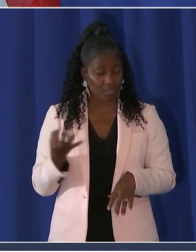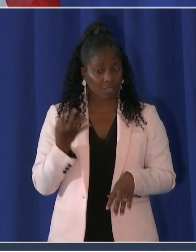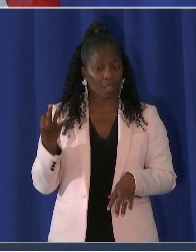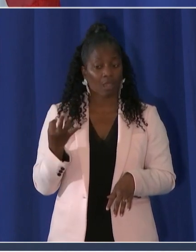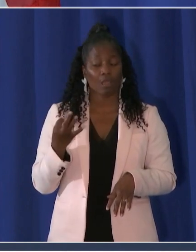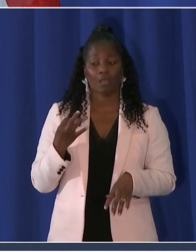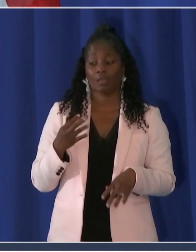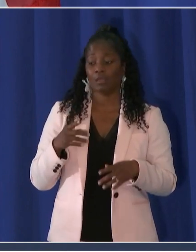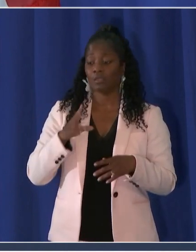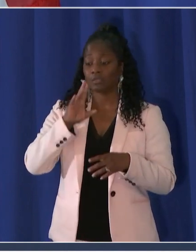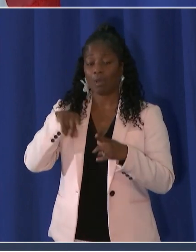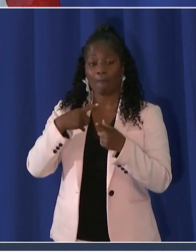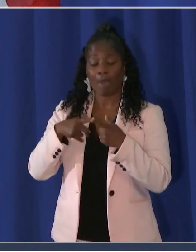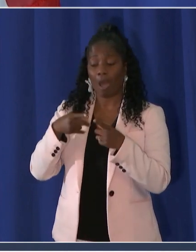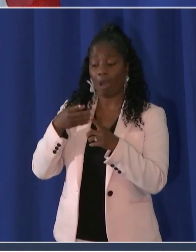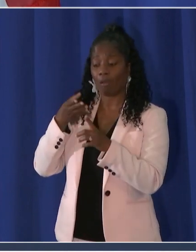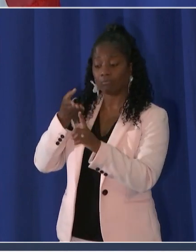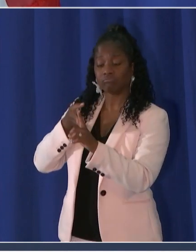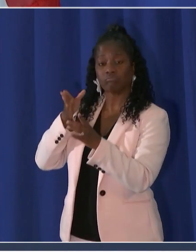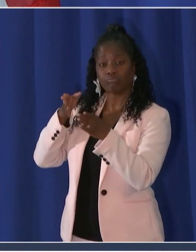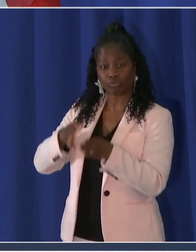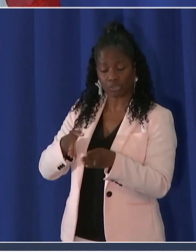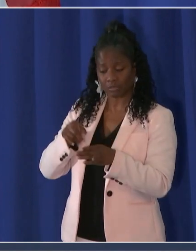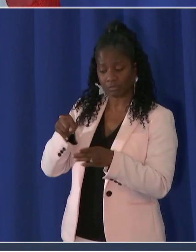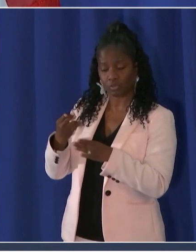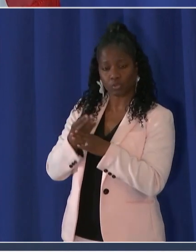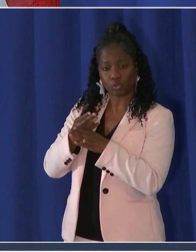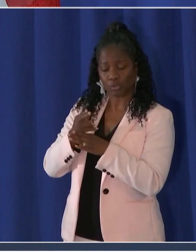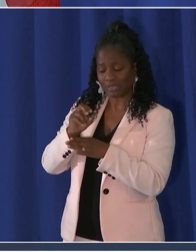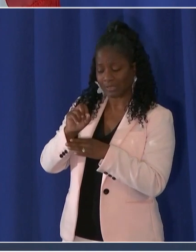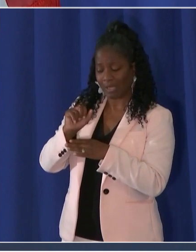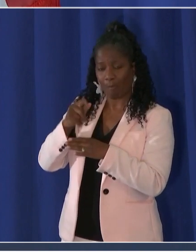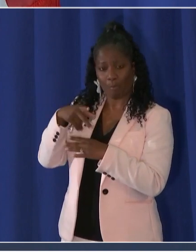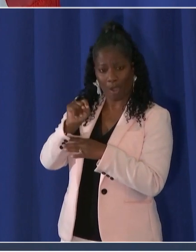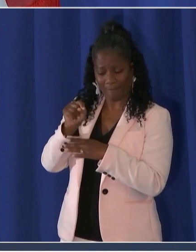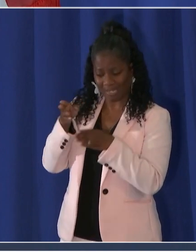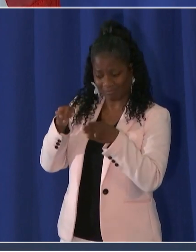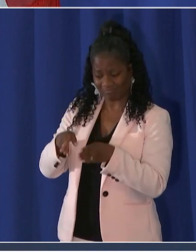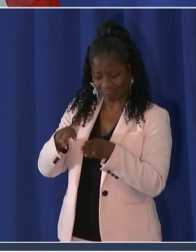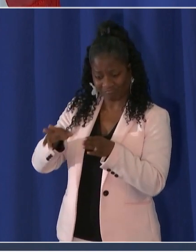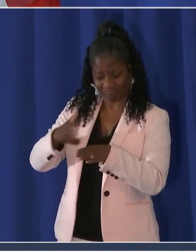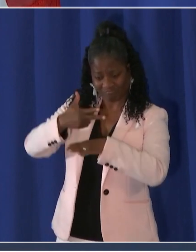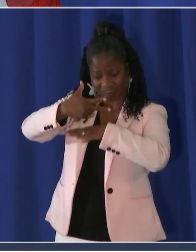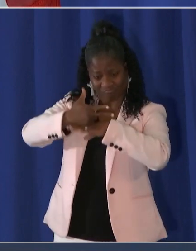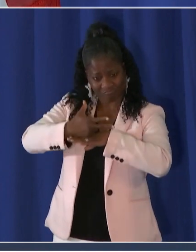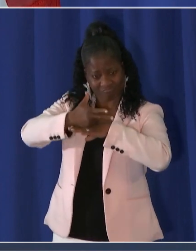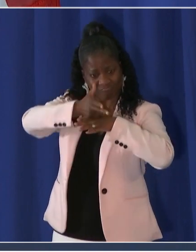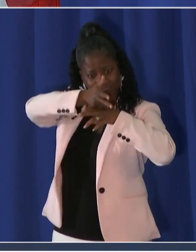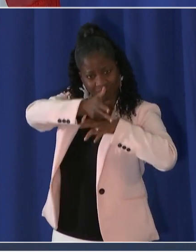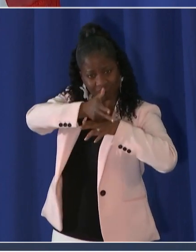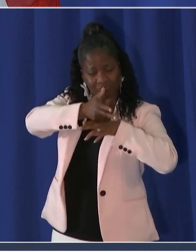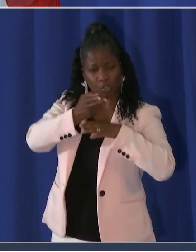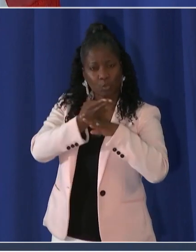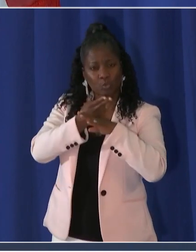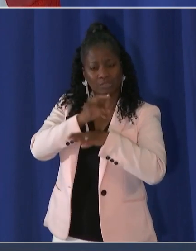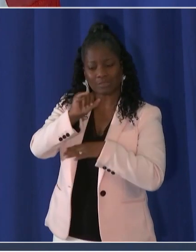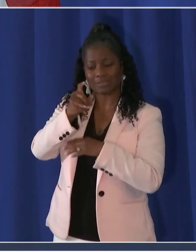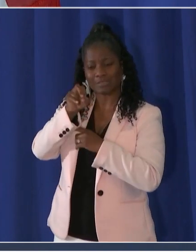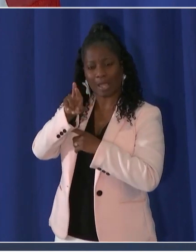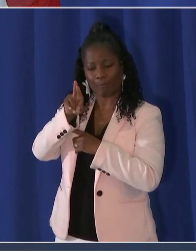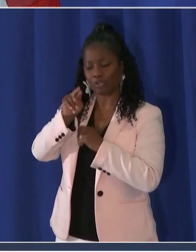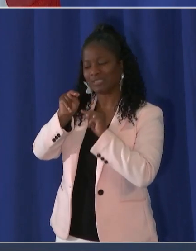about a person using an apartment as a sniper's nest, certainly something no mayor wants to have to